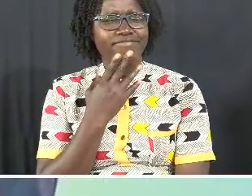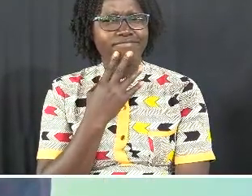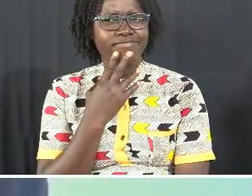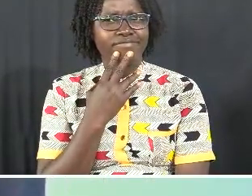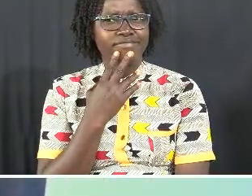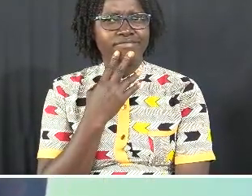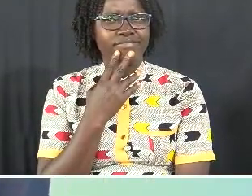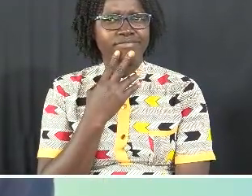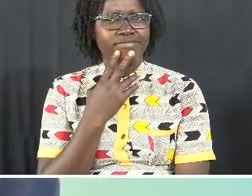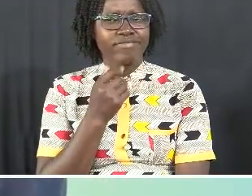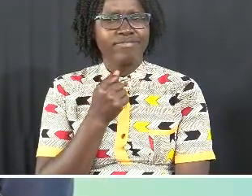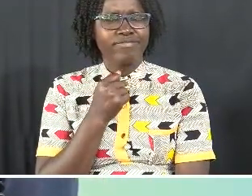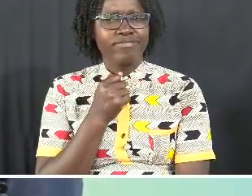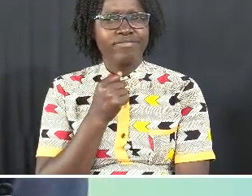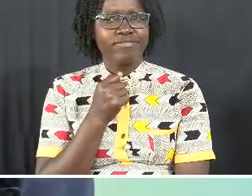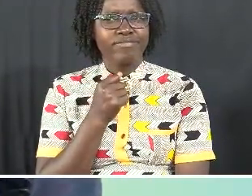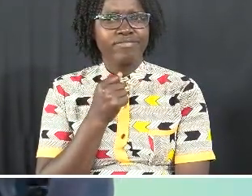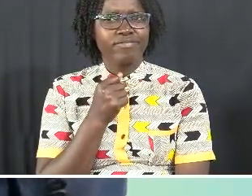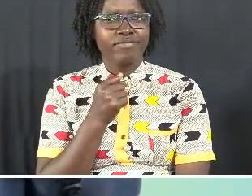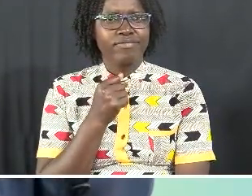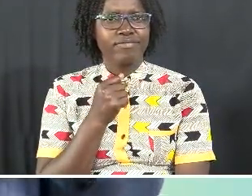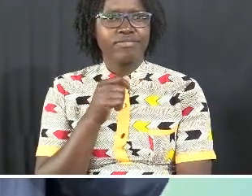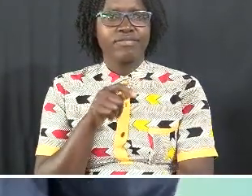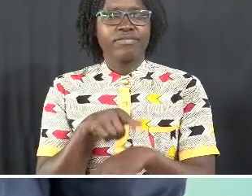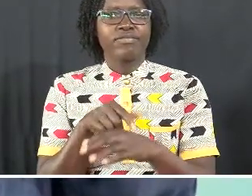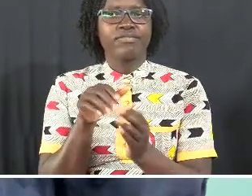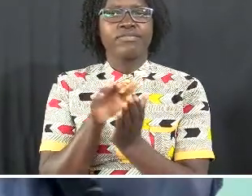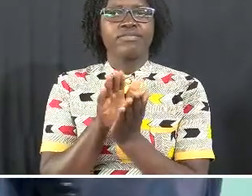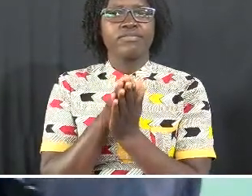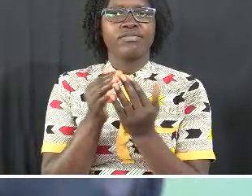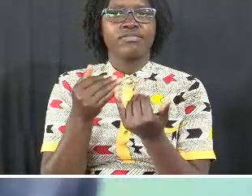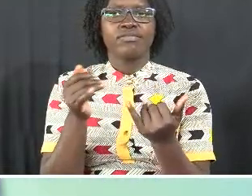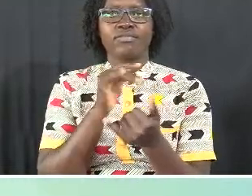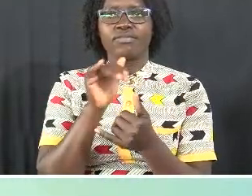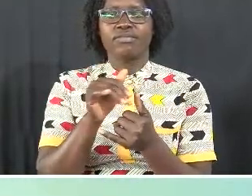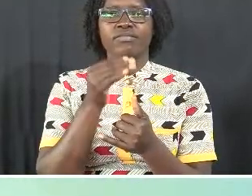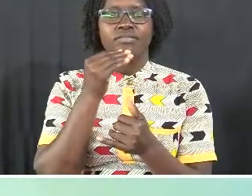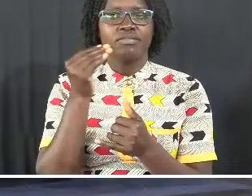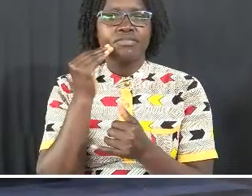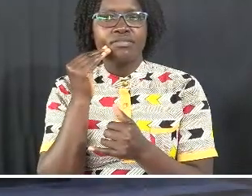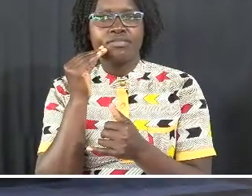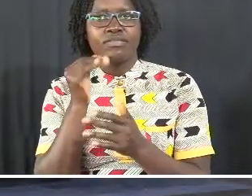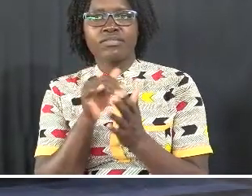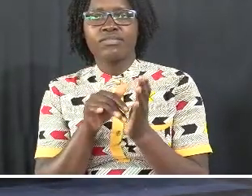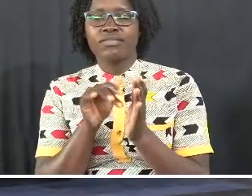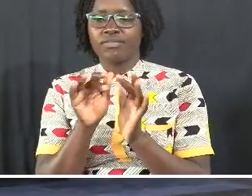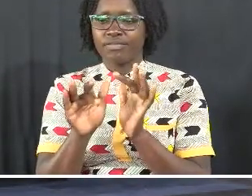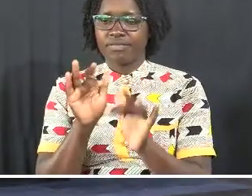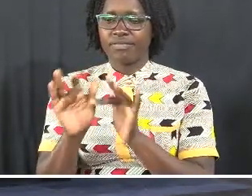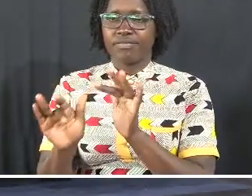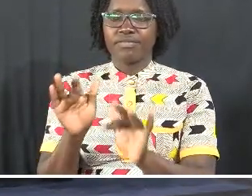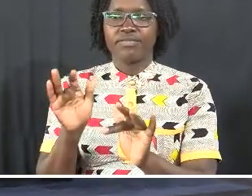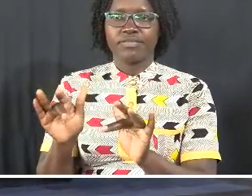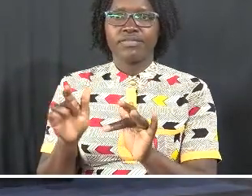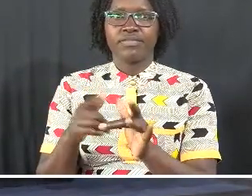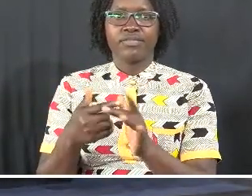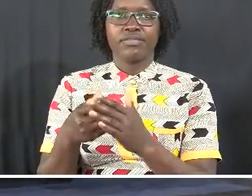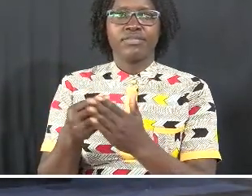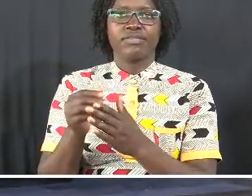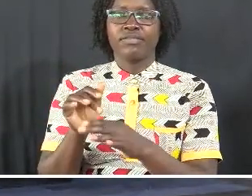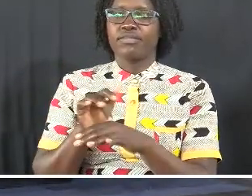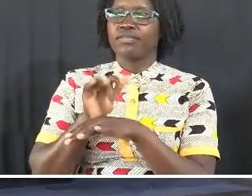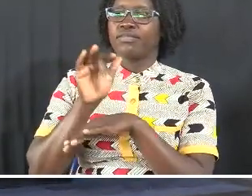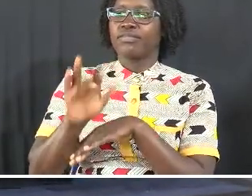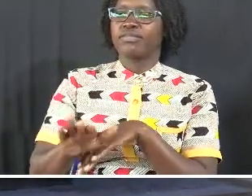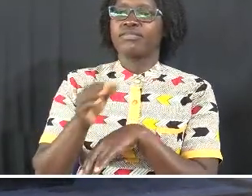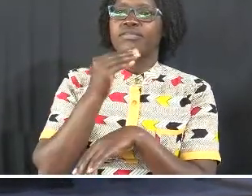how do you want to do it? By making this banking online so that you are at home, you just press a few buttons there, and then the money comes to you at